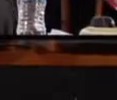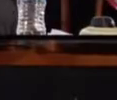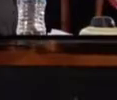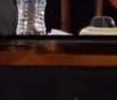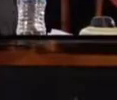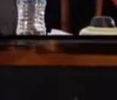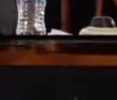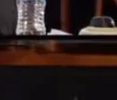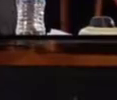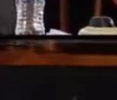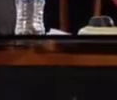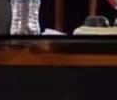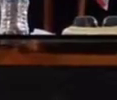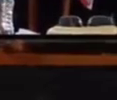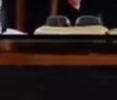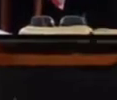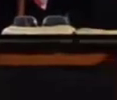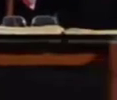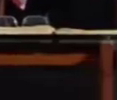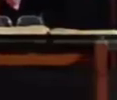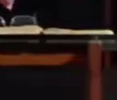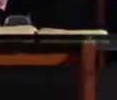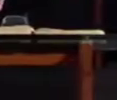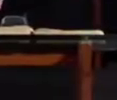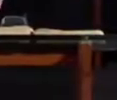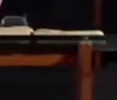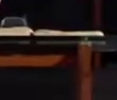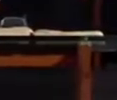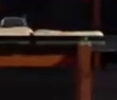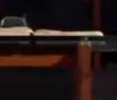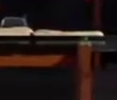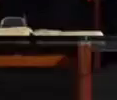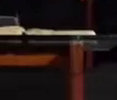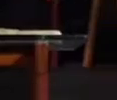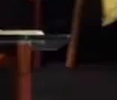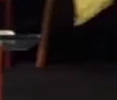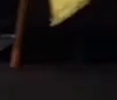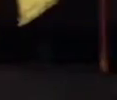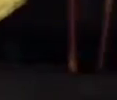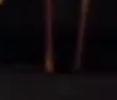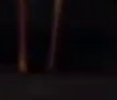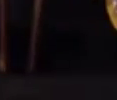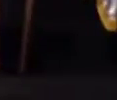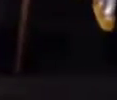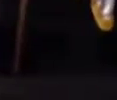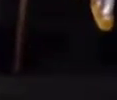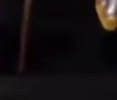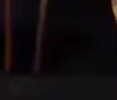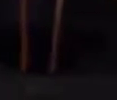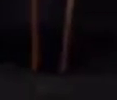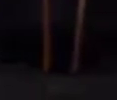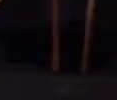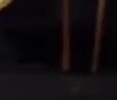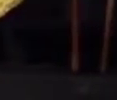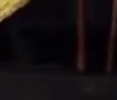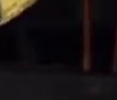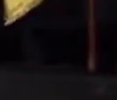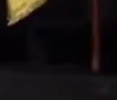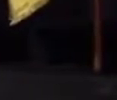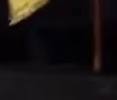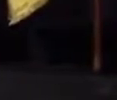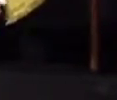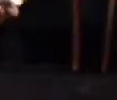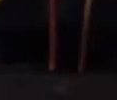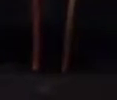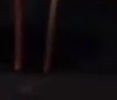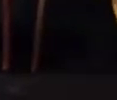me hope. But he couldn't understand it. And God knew he couldn't understand it. And